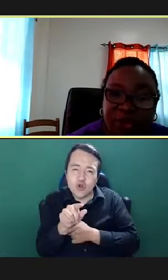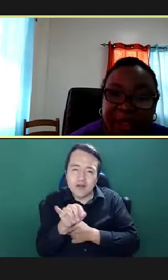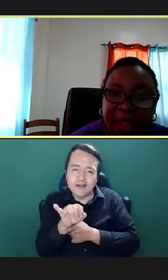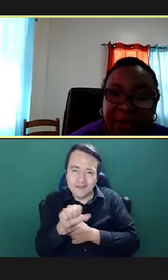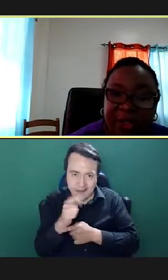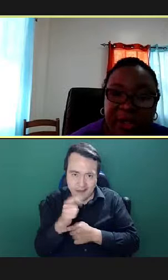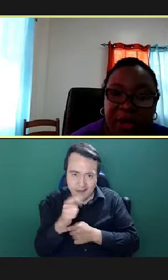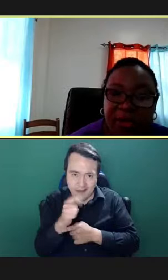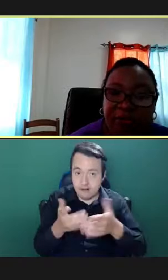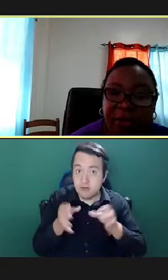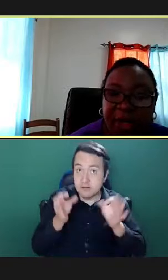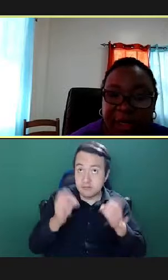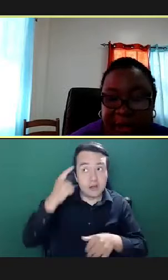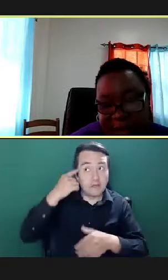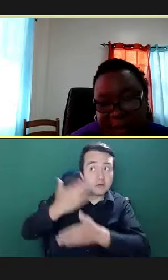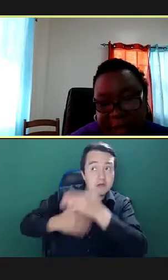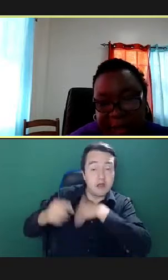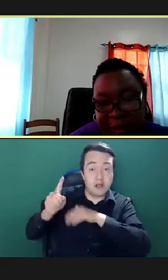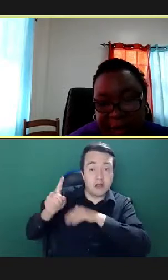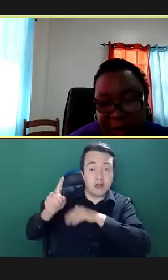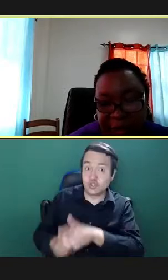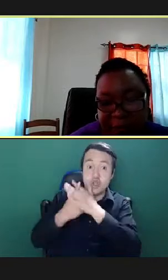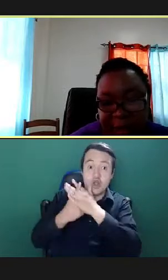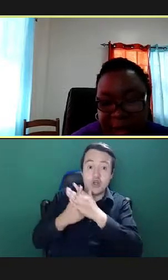financed through student loans, out-of-pocket